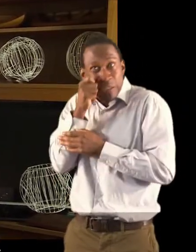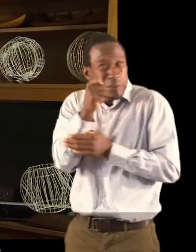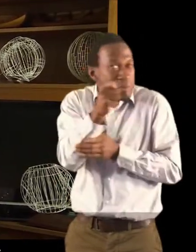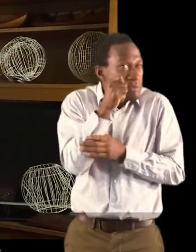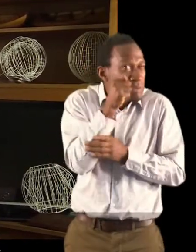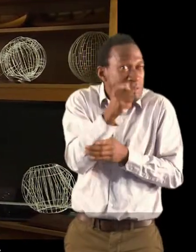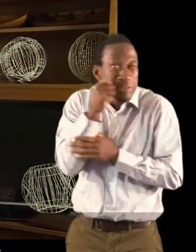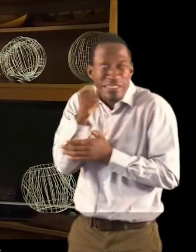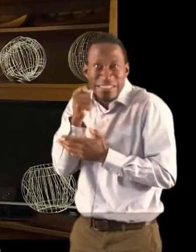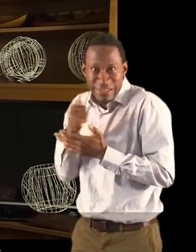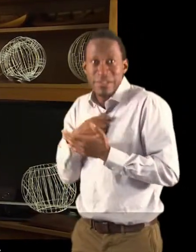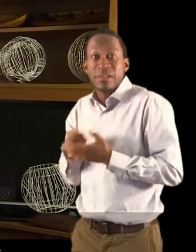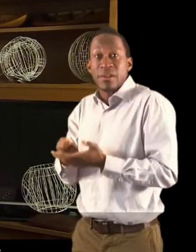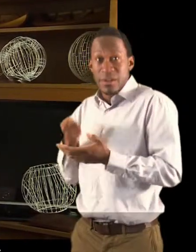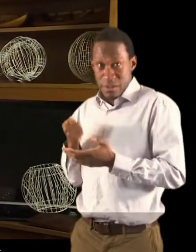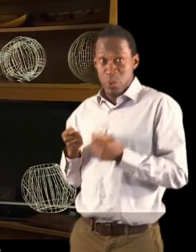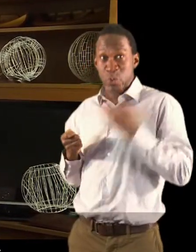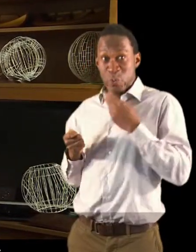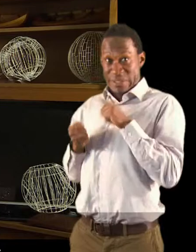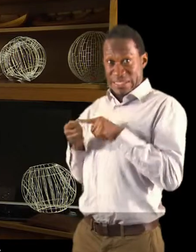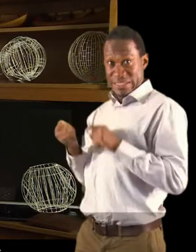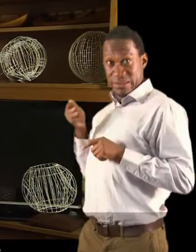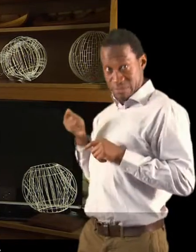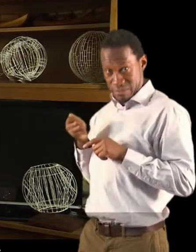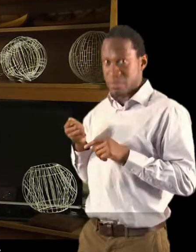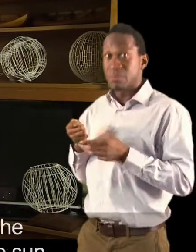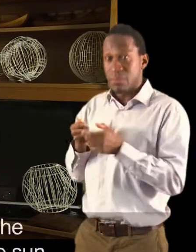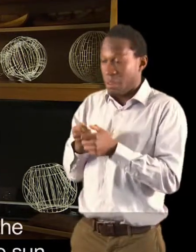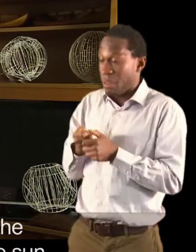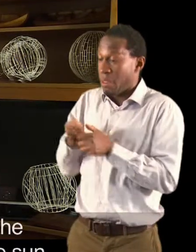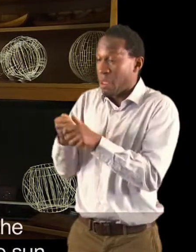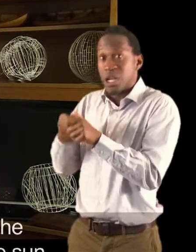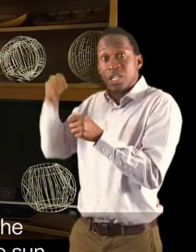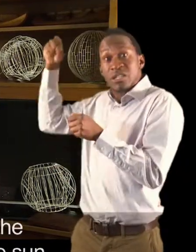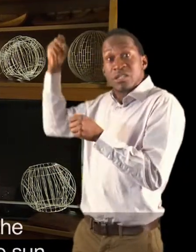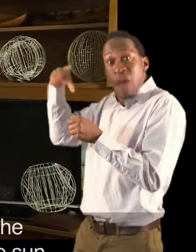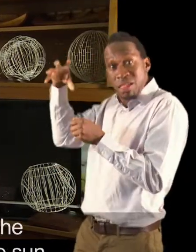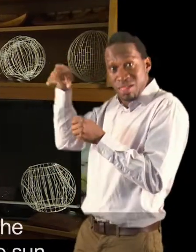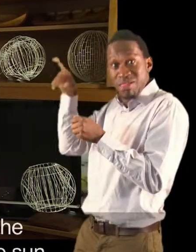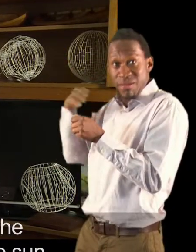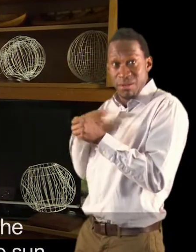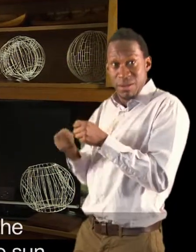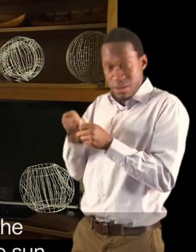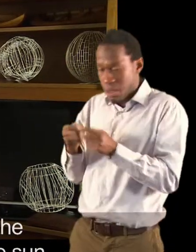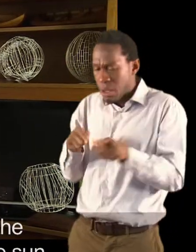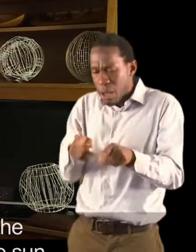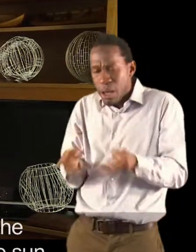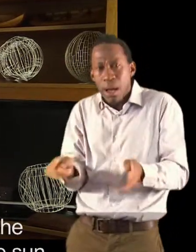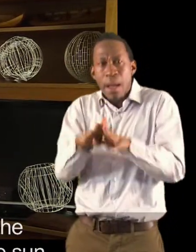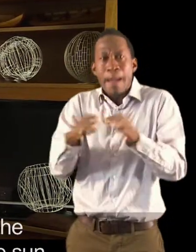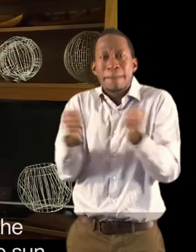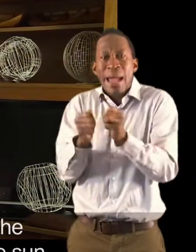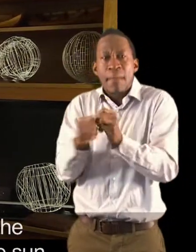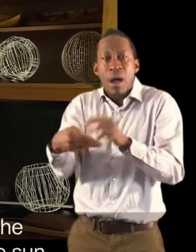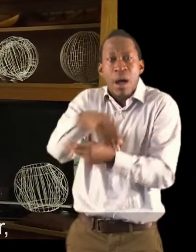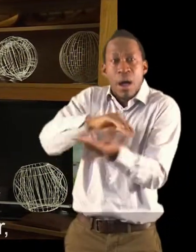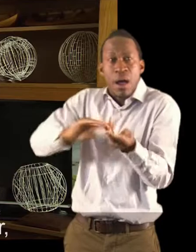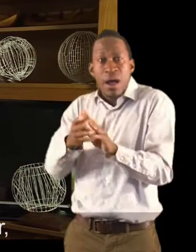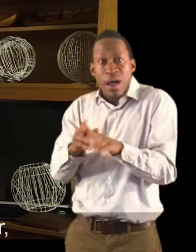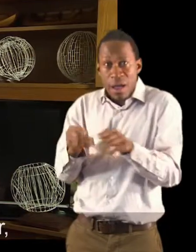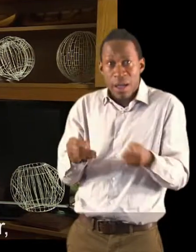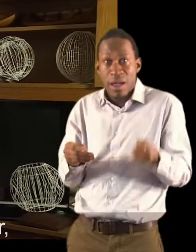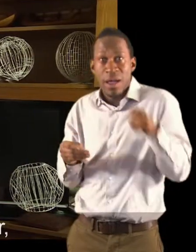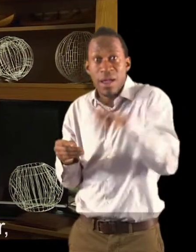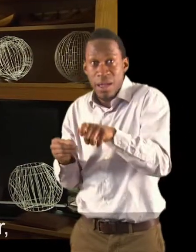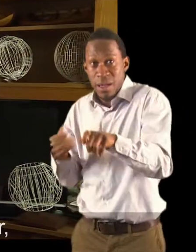collectors, and so we all had magnifying glasses. And we used to use the magnifying glass with the sun,